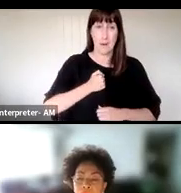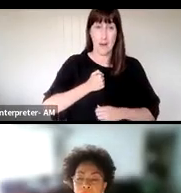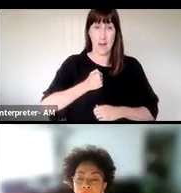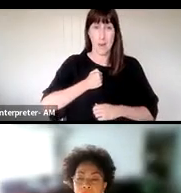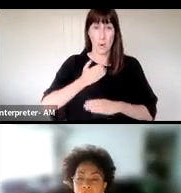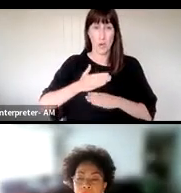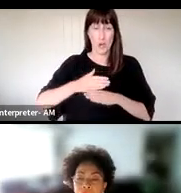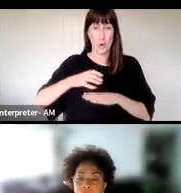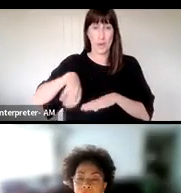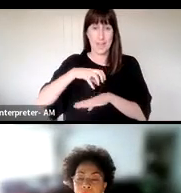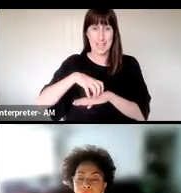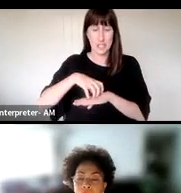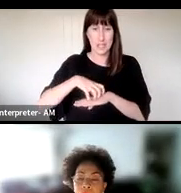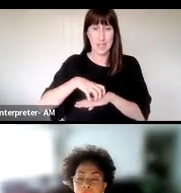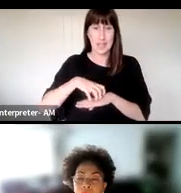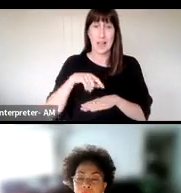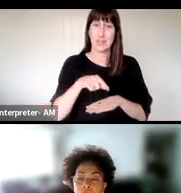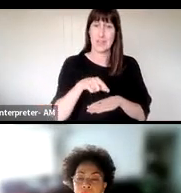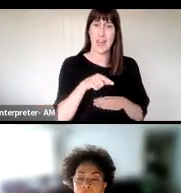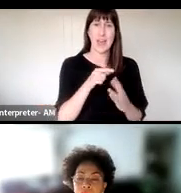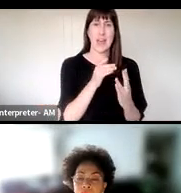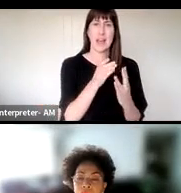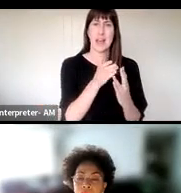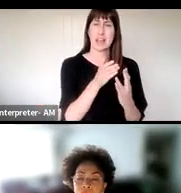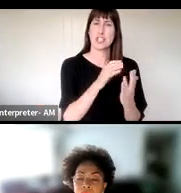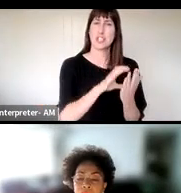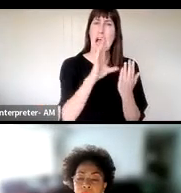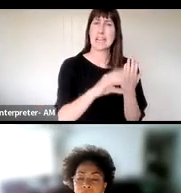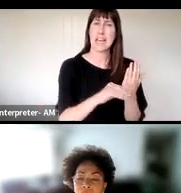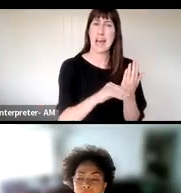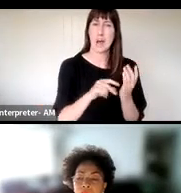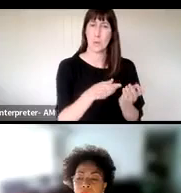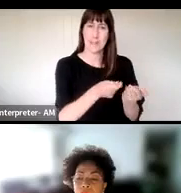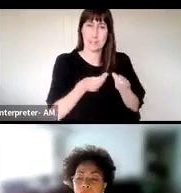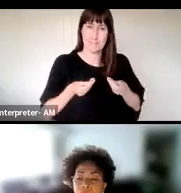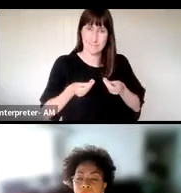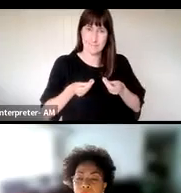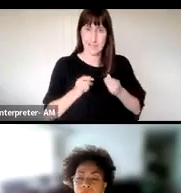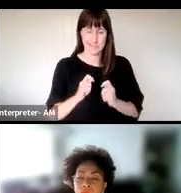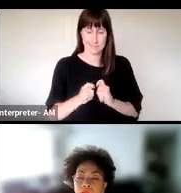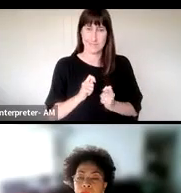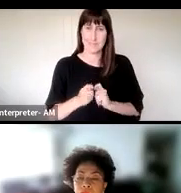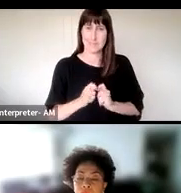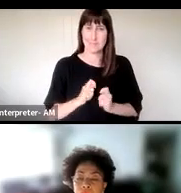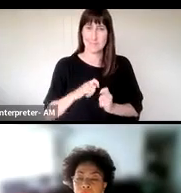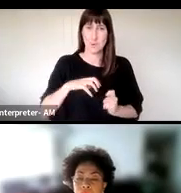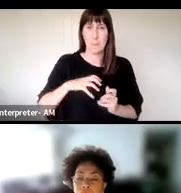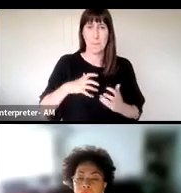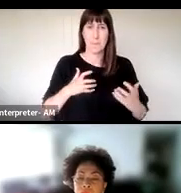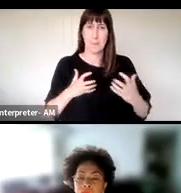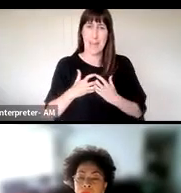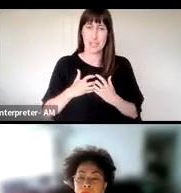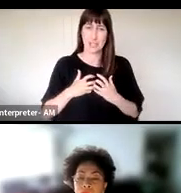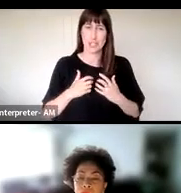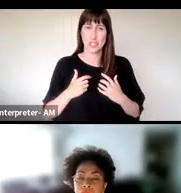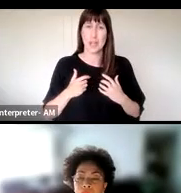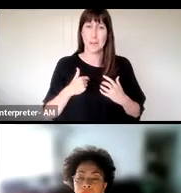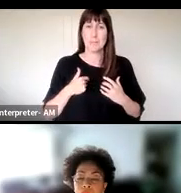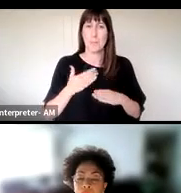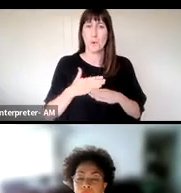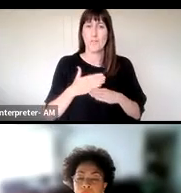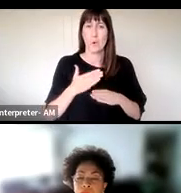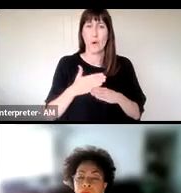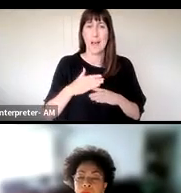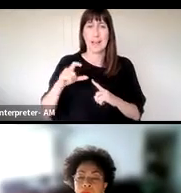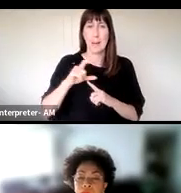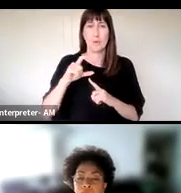we amended the charter to suit the purpose of our agency. So Capital Coast and Hutt Valley DHB,